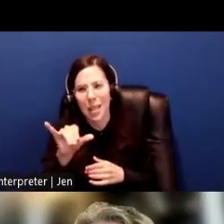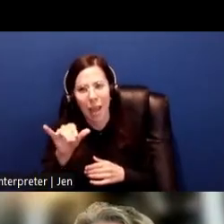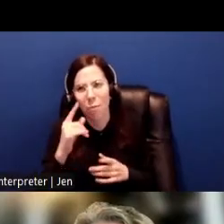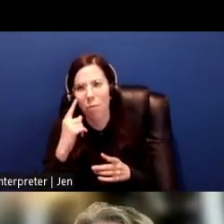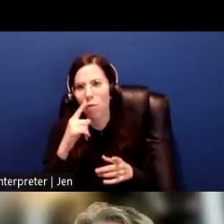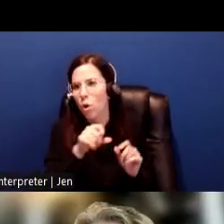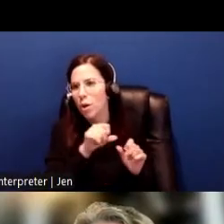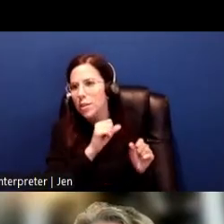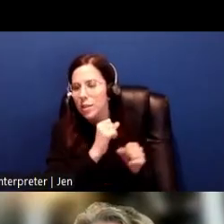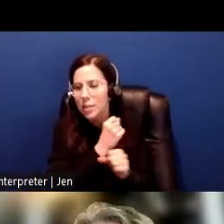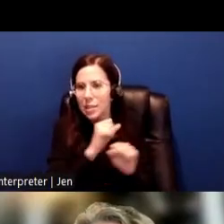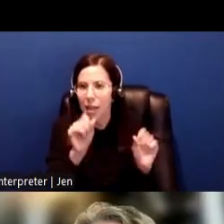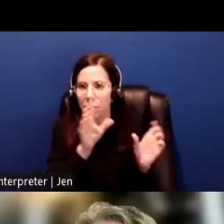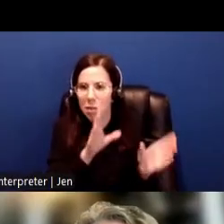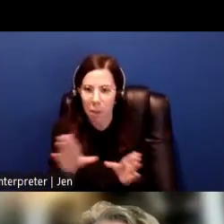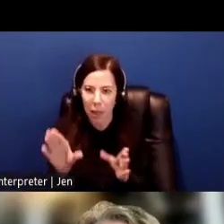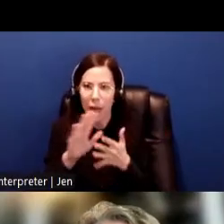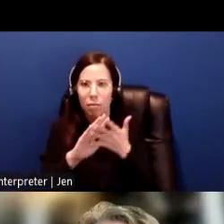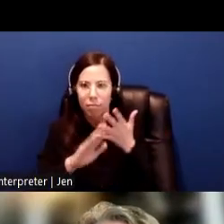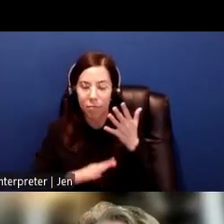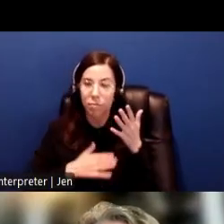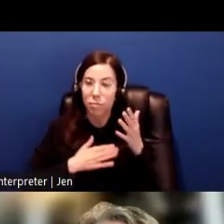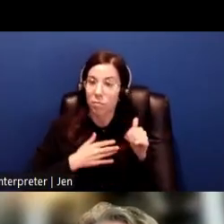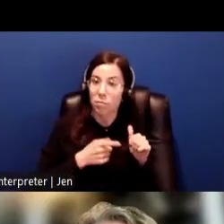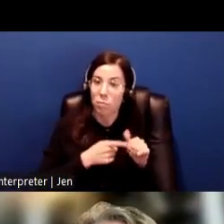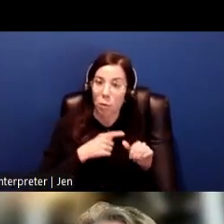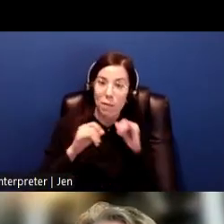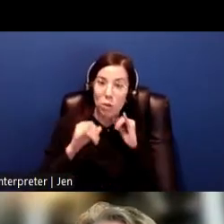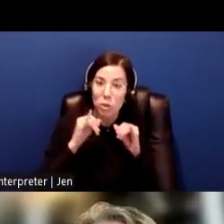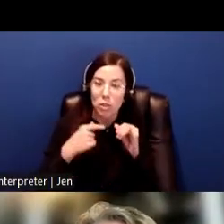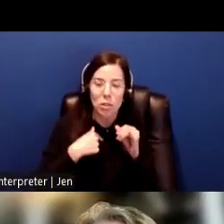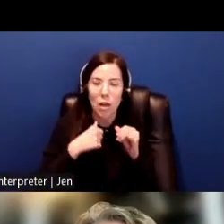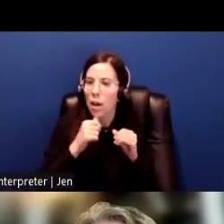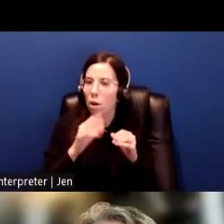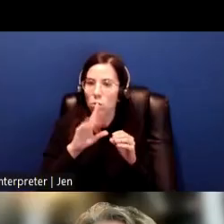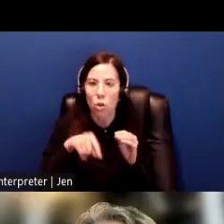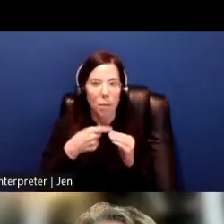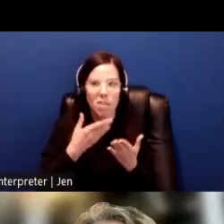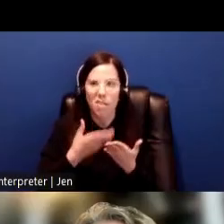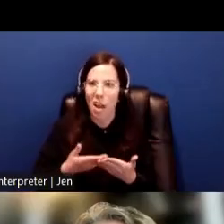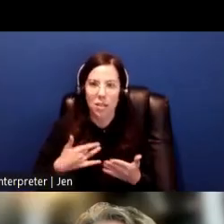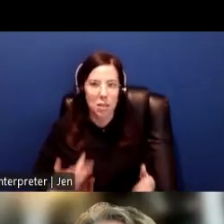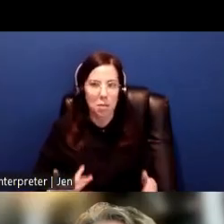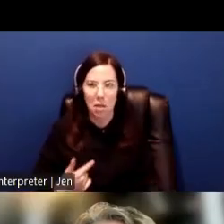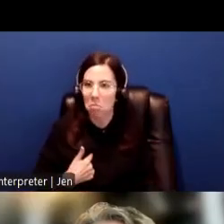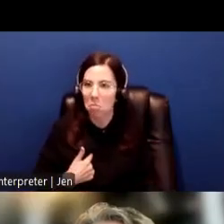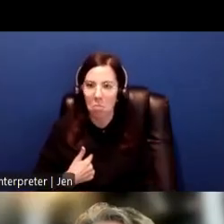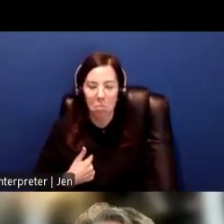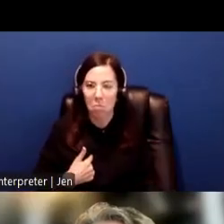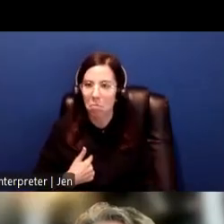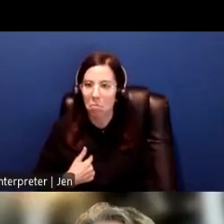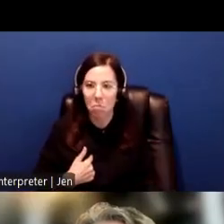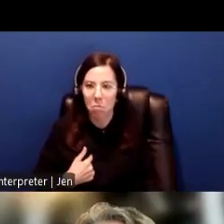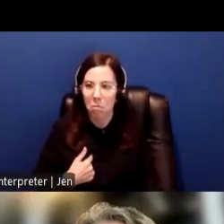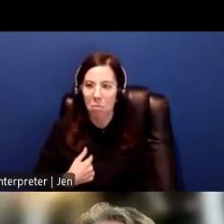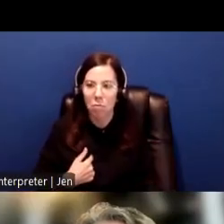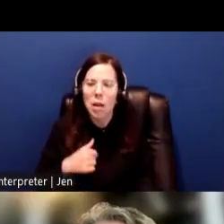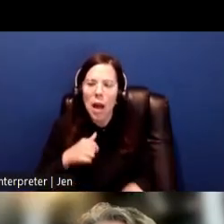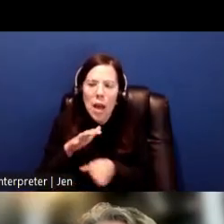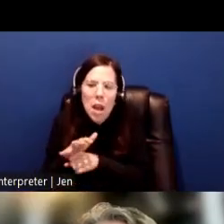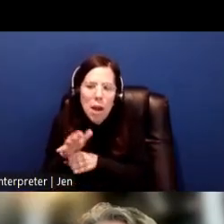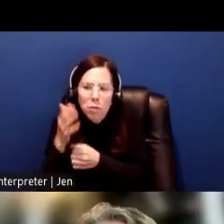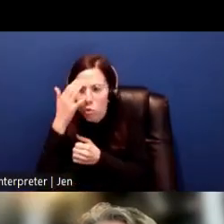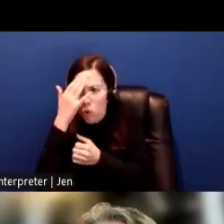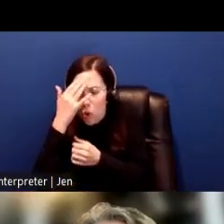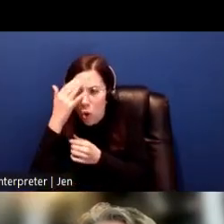planning and the like. I generally, in my first interviews, do not go through the facts of the case. Enough to be able to do my job, but not